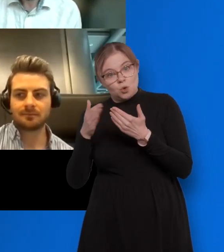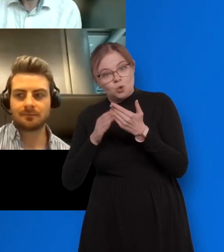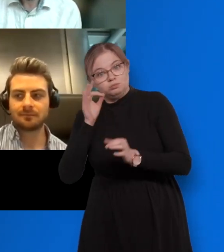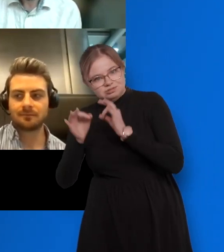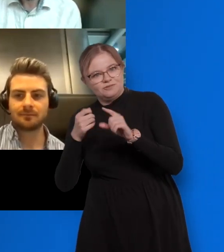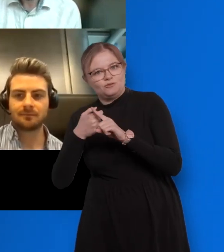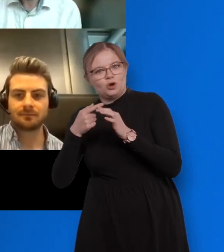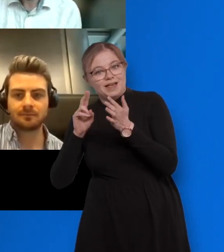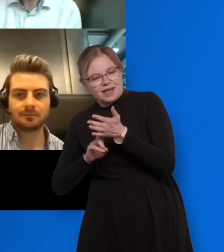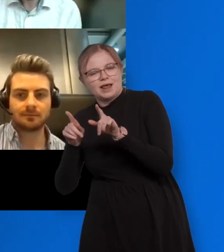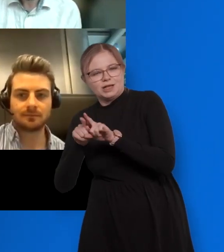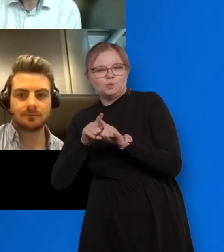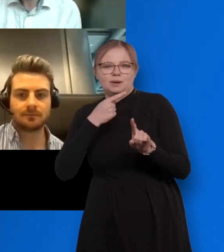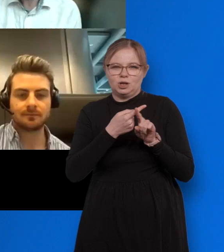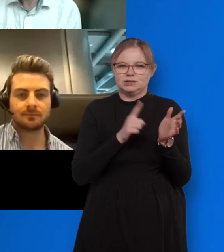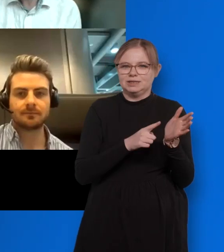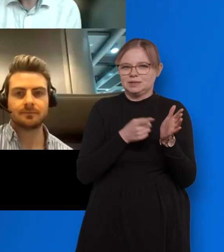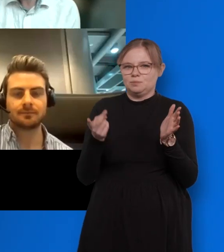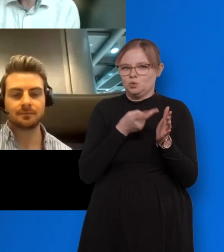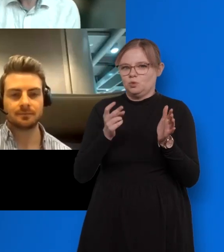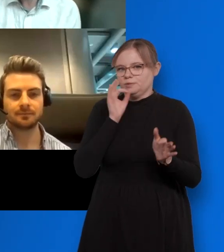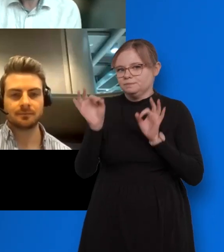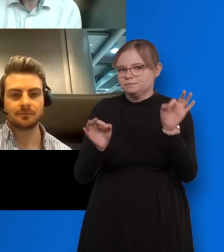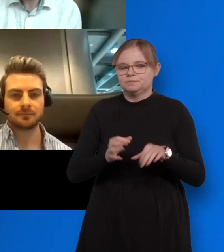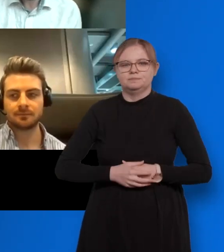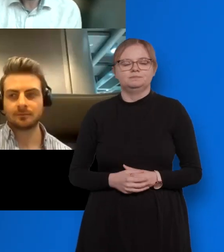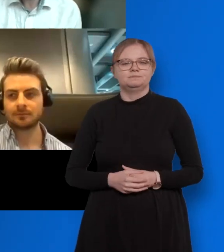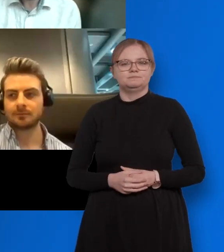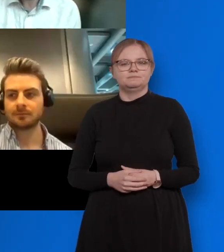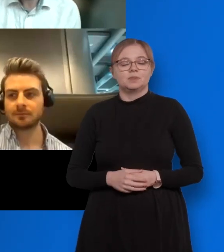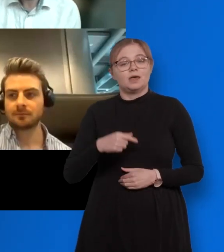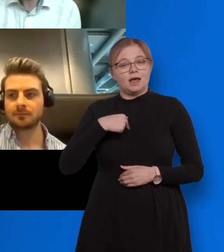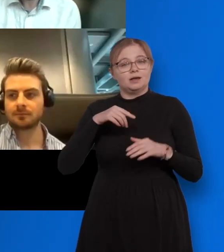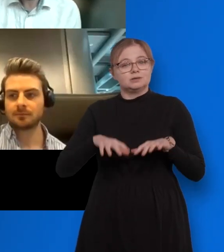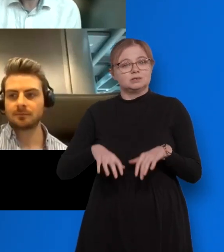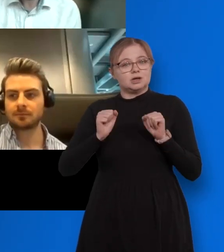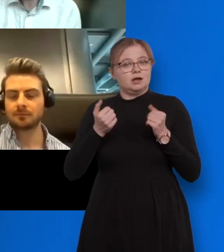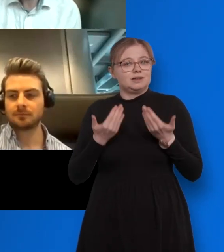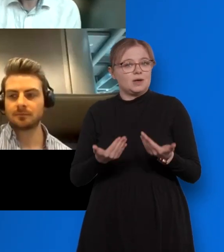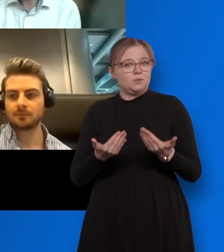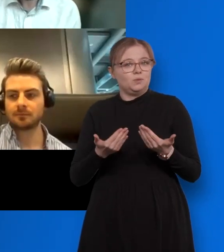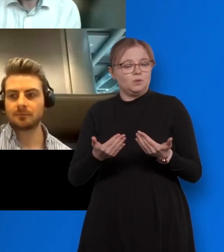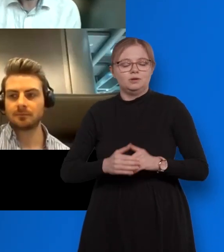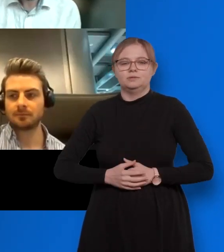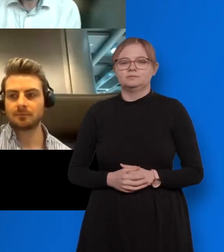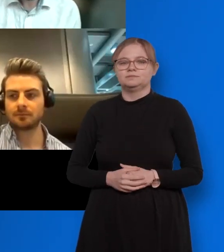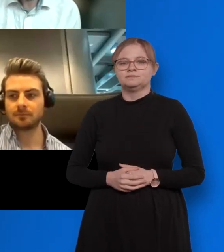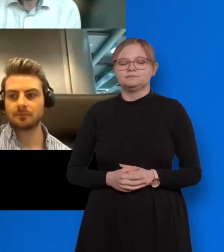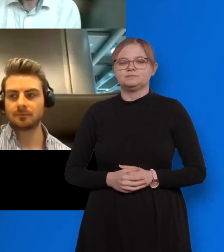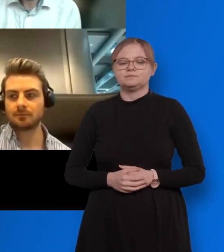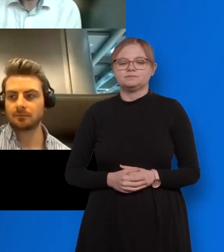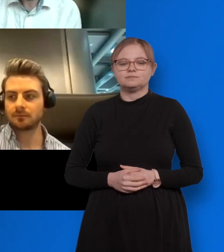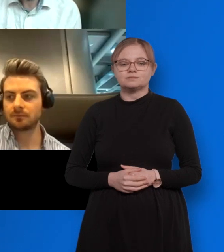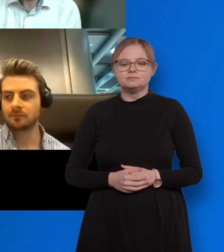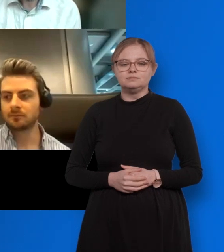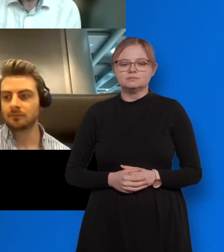but there's also some for you, Lisa. So I'll start with those that have, trying